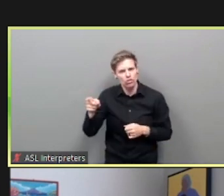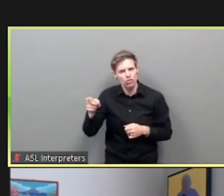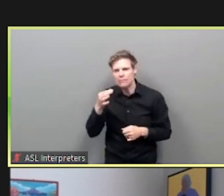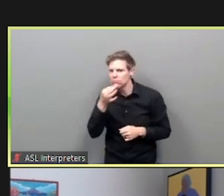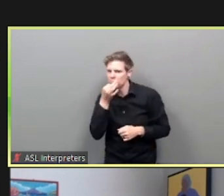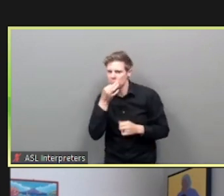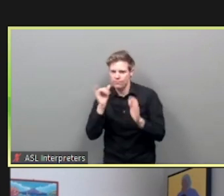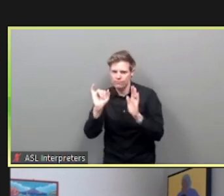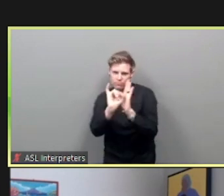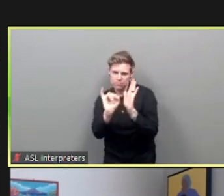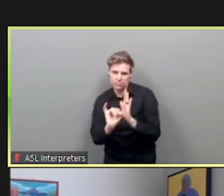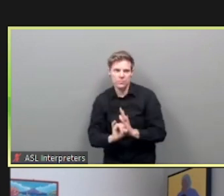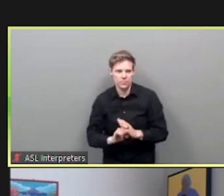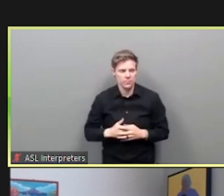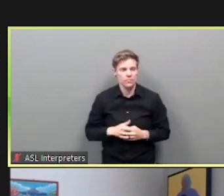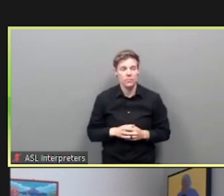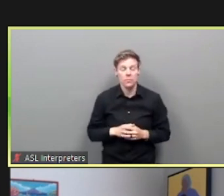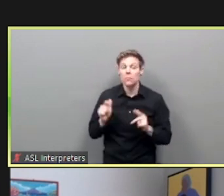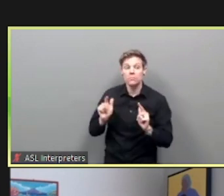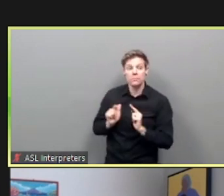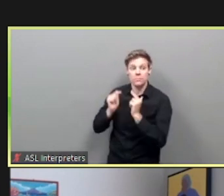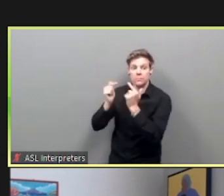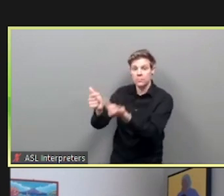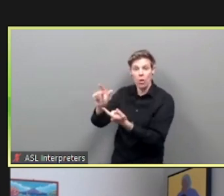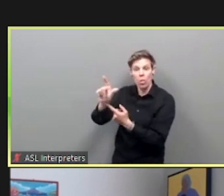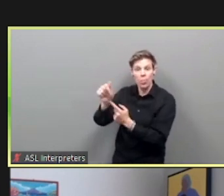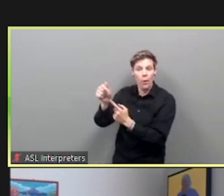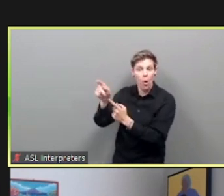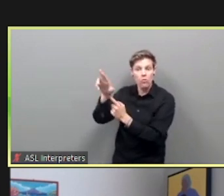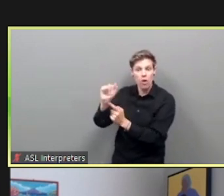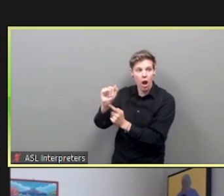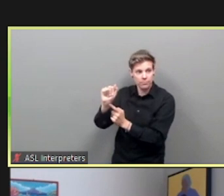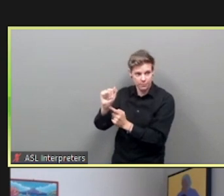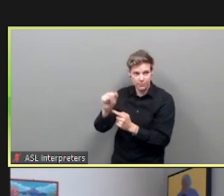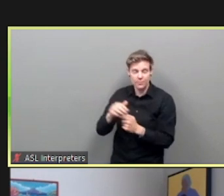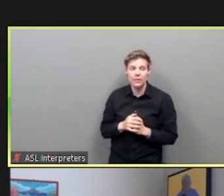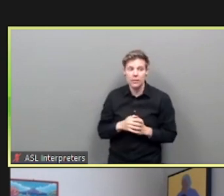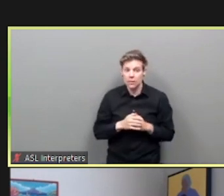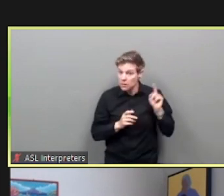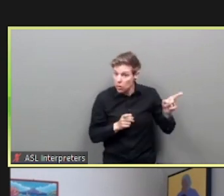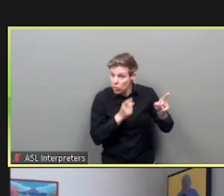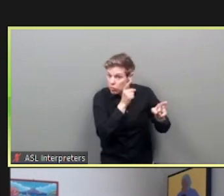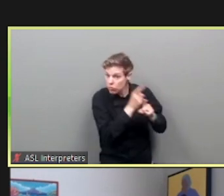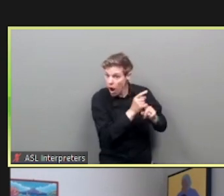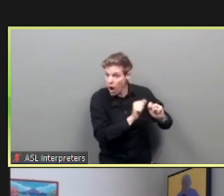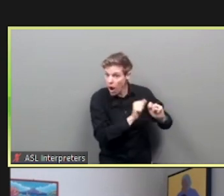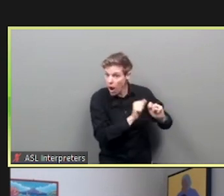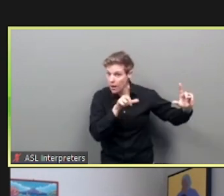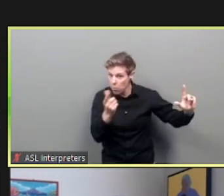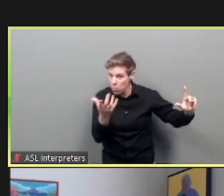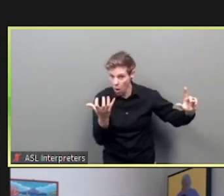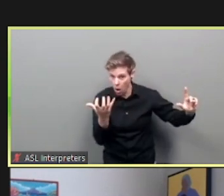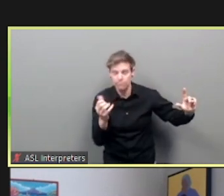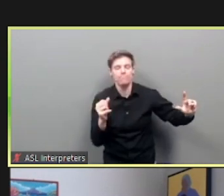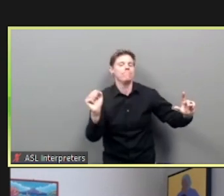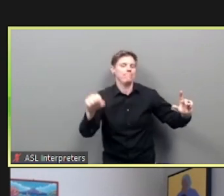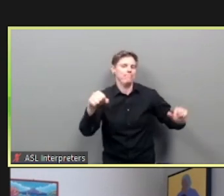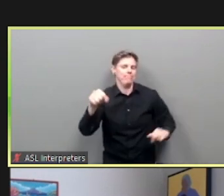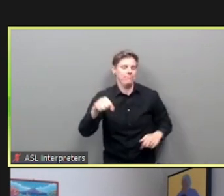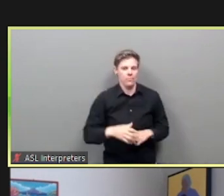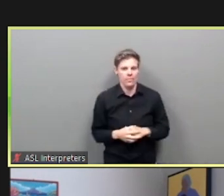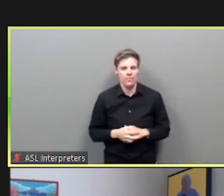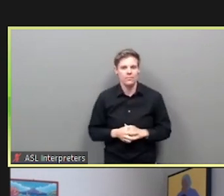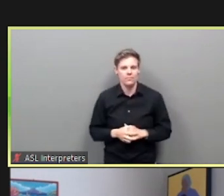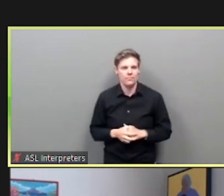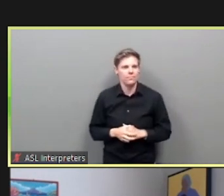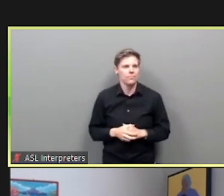to be quiet now. And is this the slide you're referring to, Juno, or you said yes, that is. Okay, go ahead, Although Laura. it looks like the